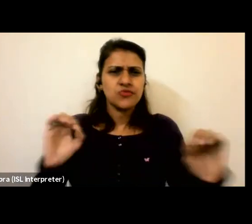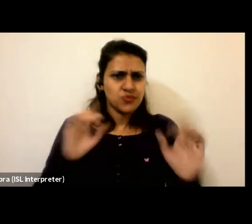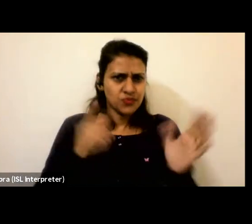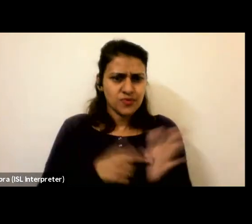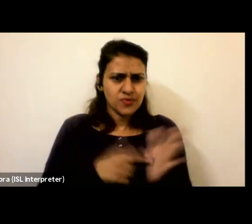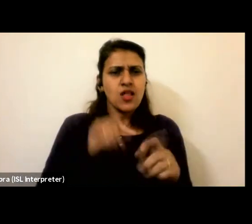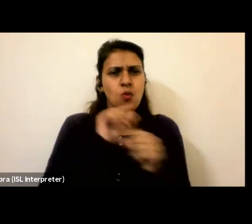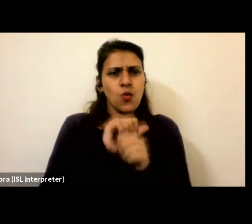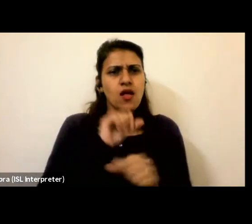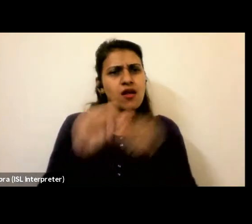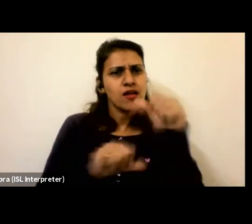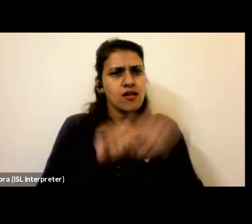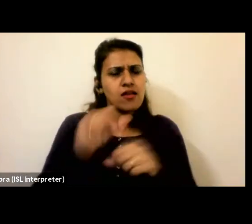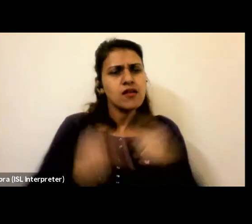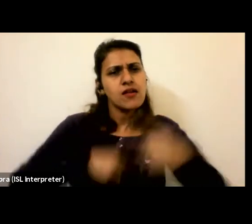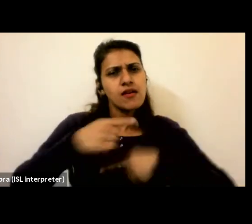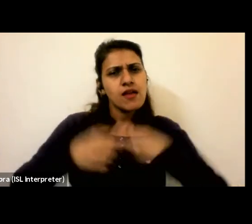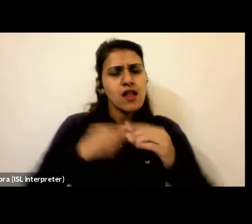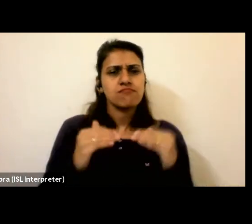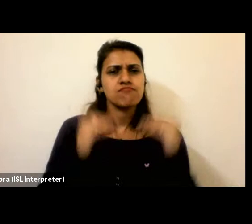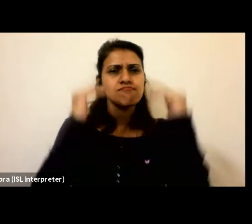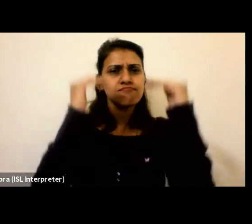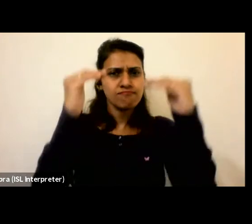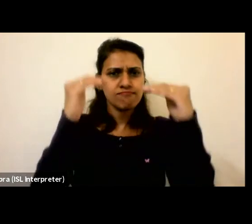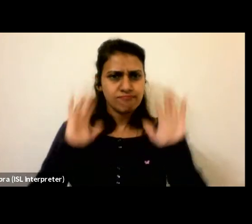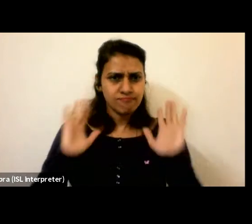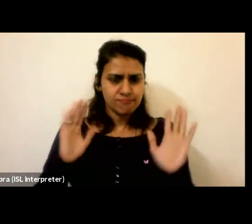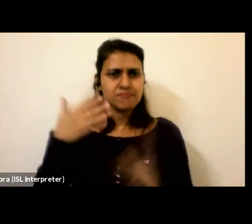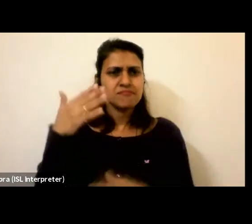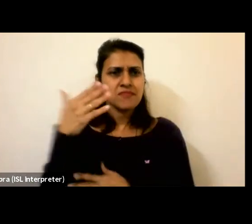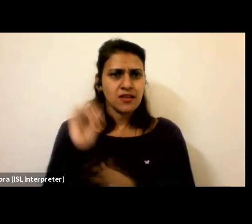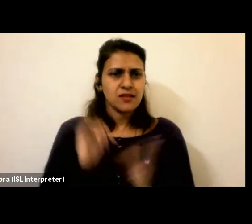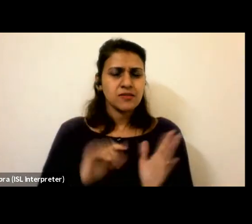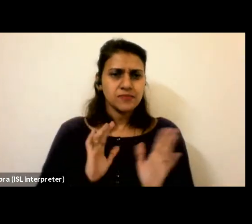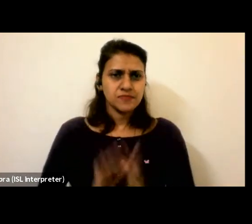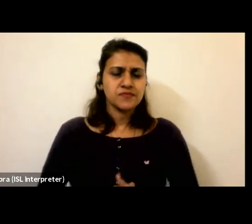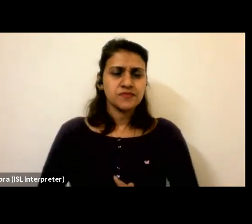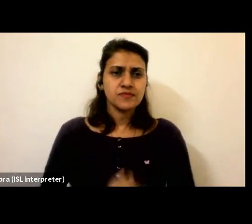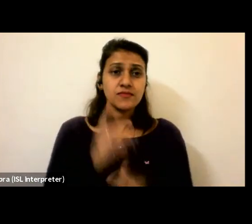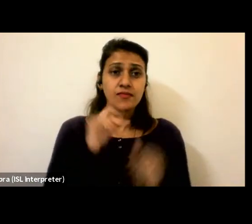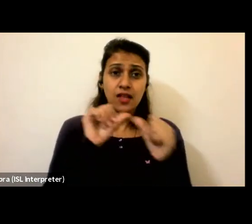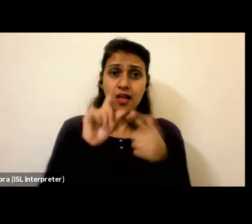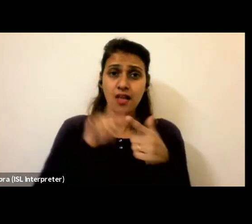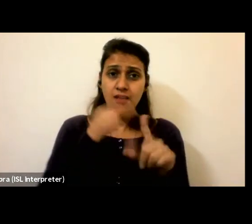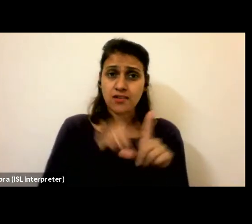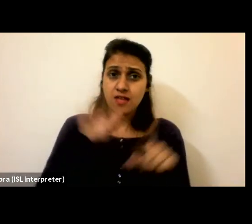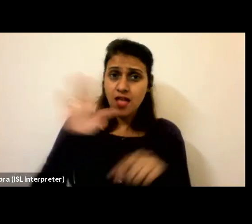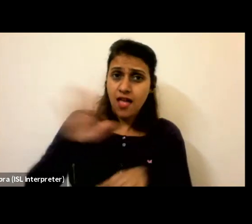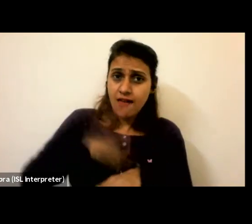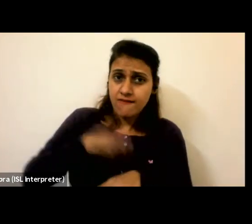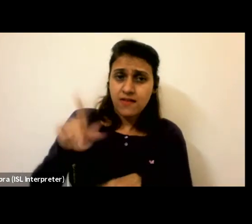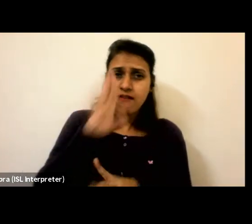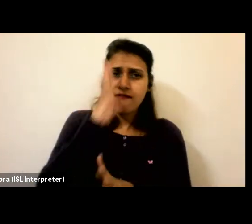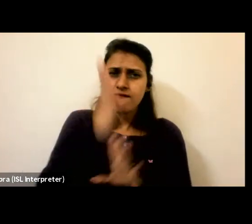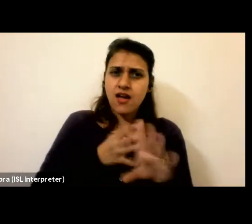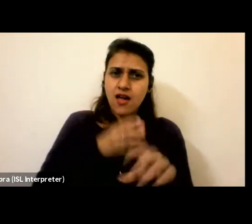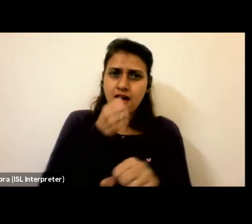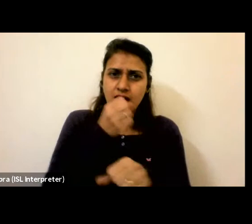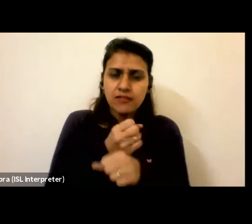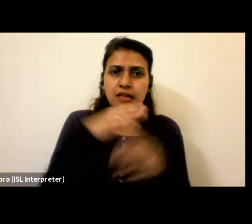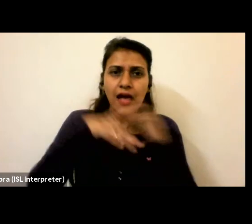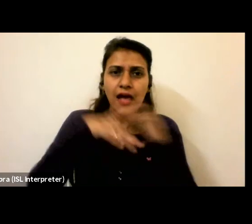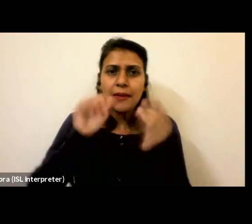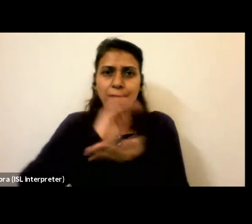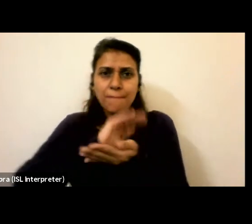with relevant regulatory standards. Today, Ajay has more than 5 years of experience in the banking